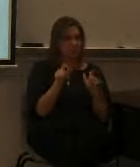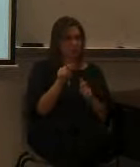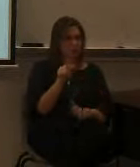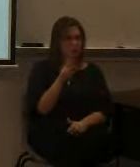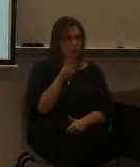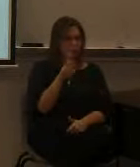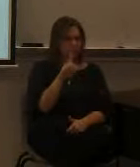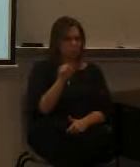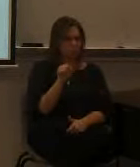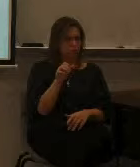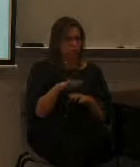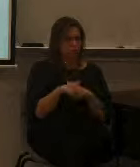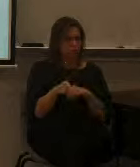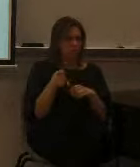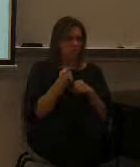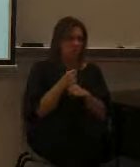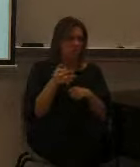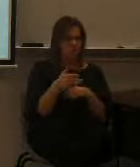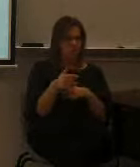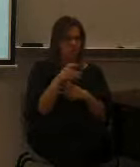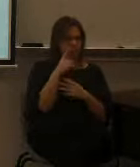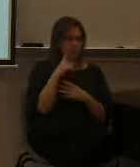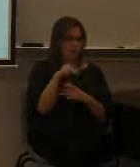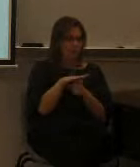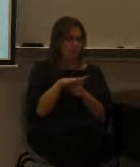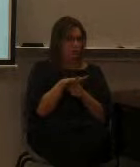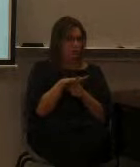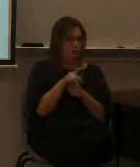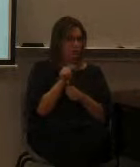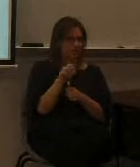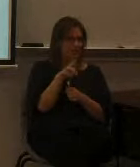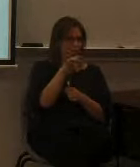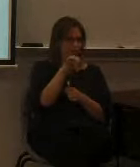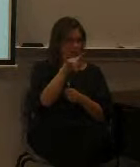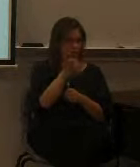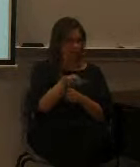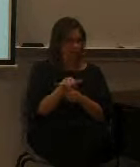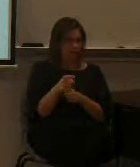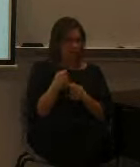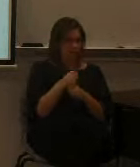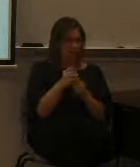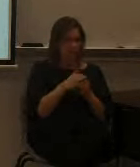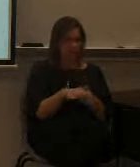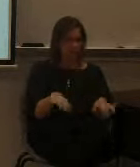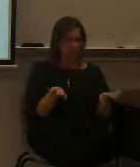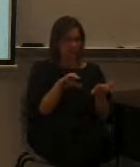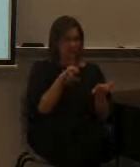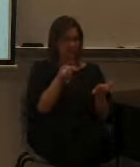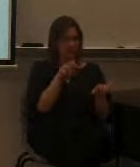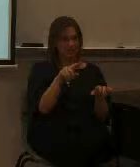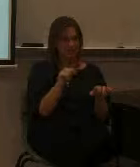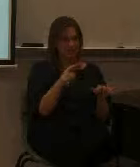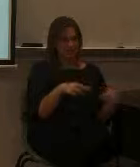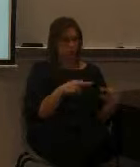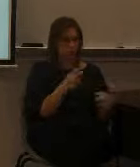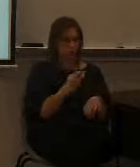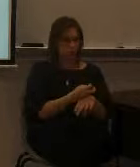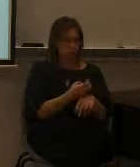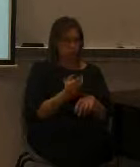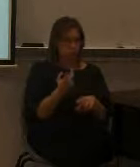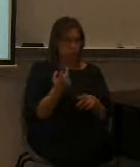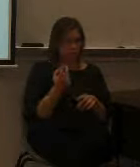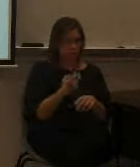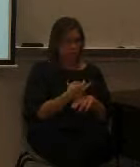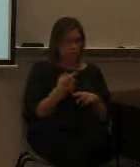tubercles on them, and they fight each other for territory, and they make nests. They roll stones or stone